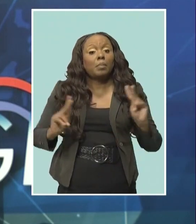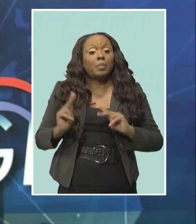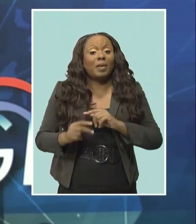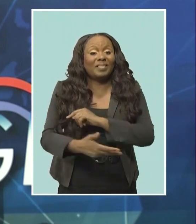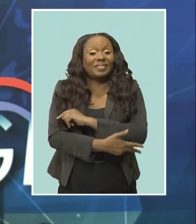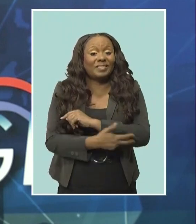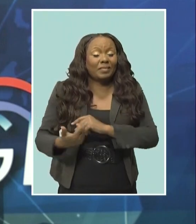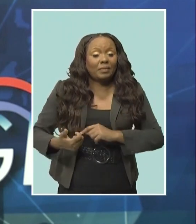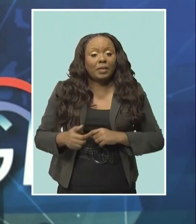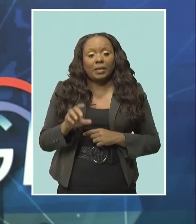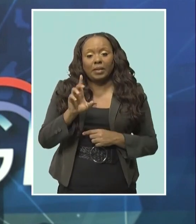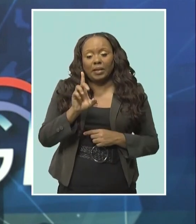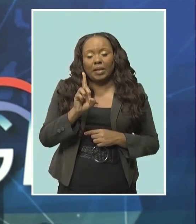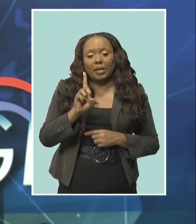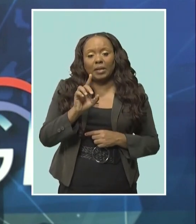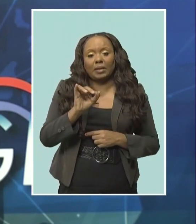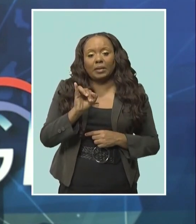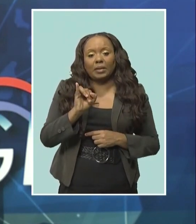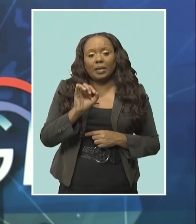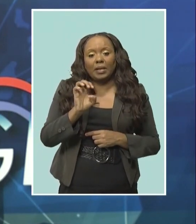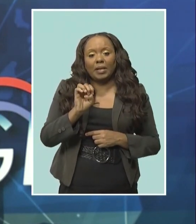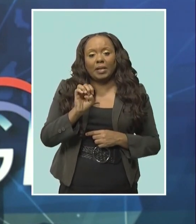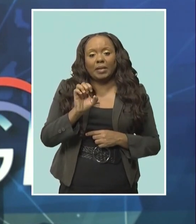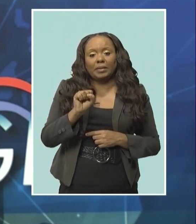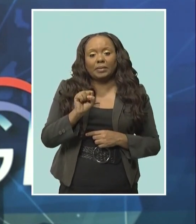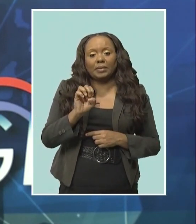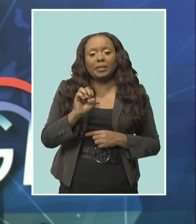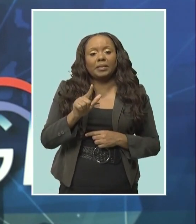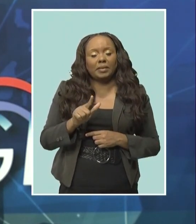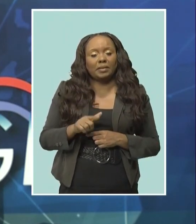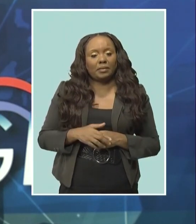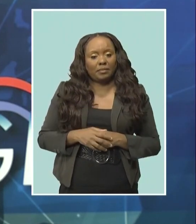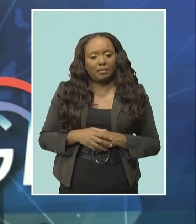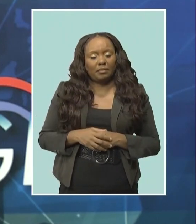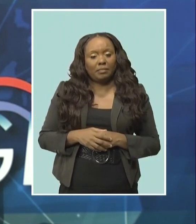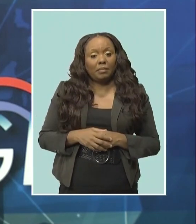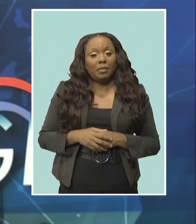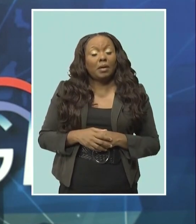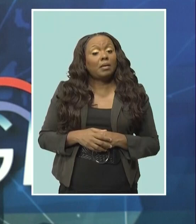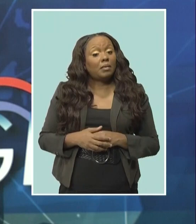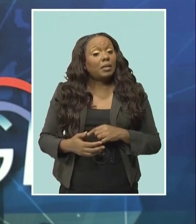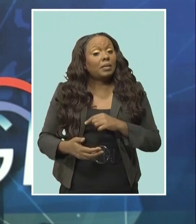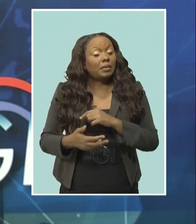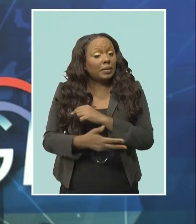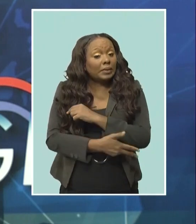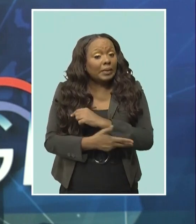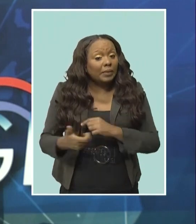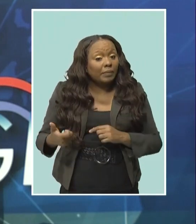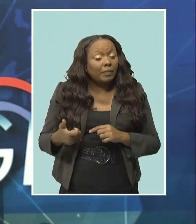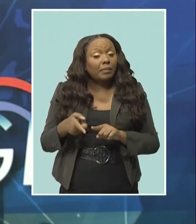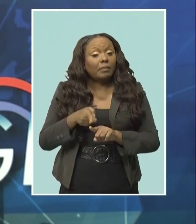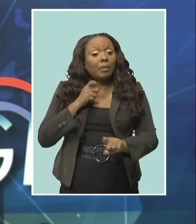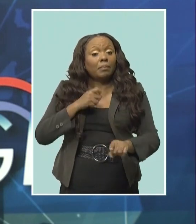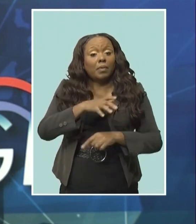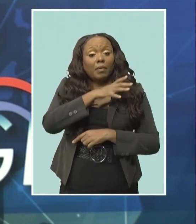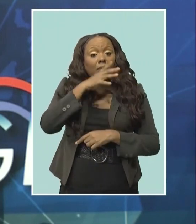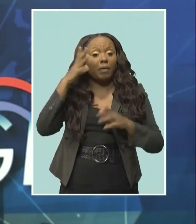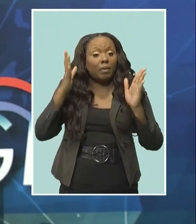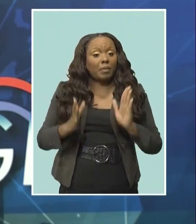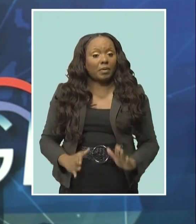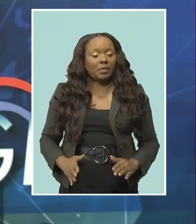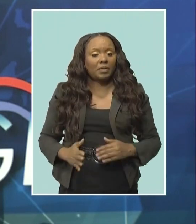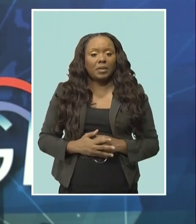hurricane preparedness, but continues to impact farmers. Farmers are reported an increase in incidences these last few